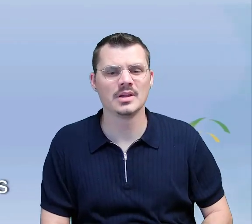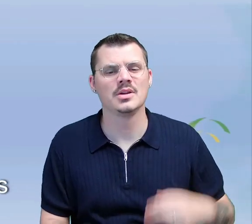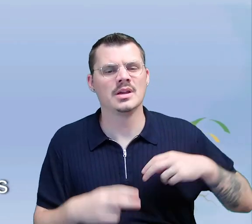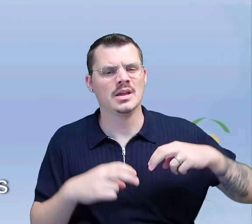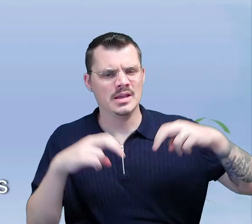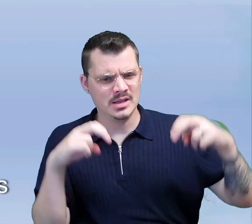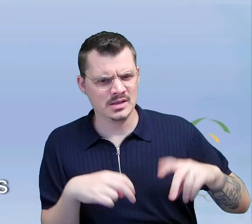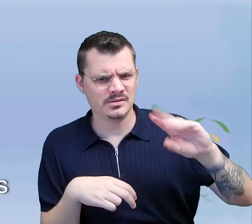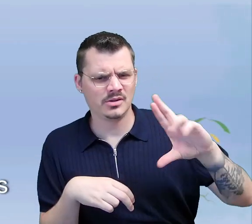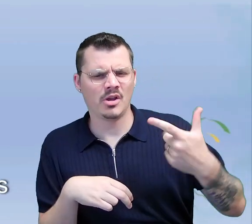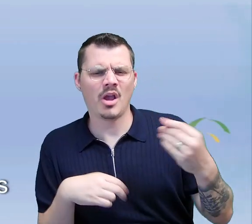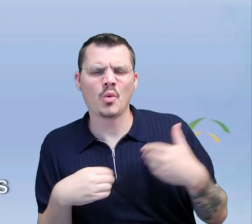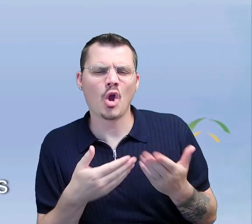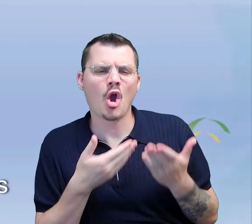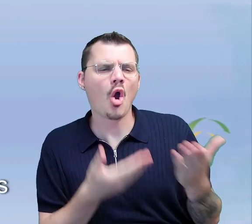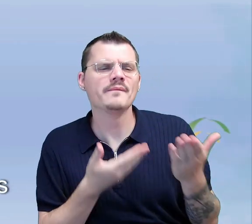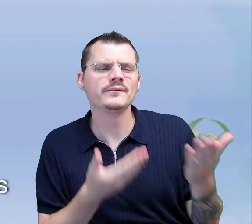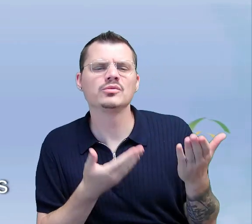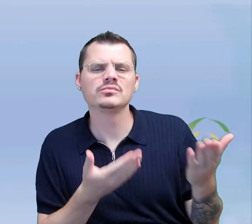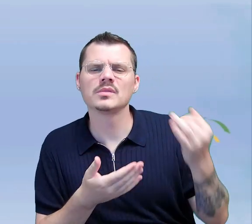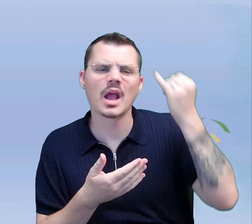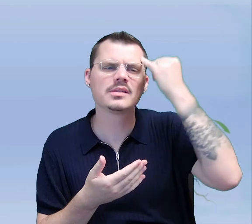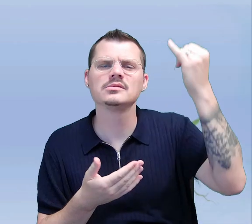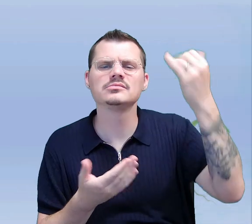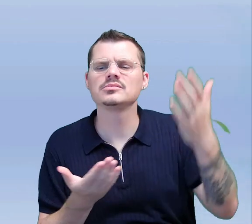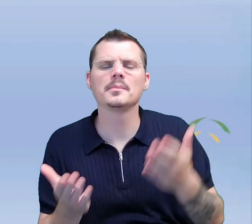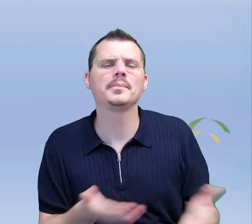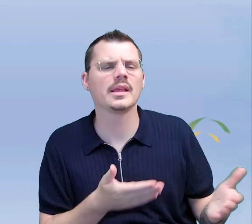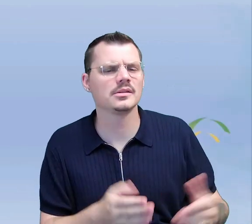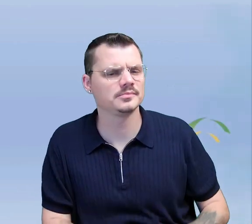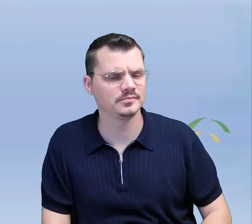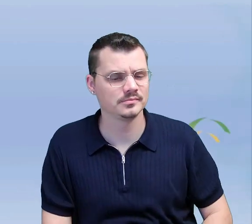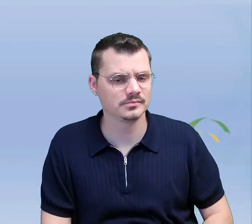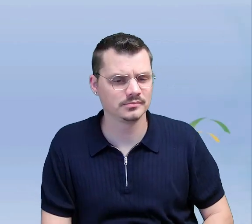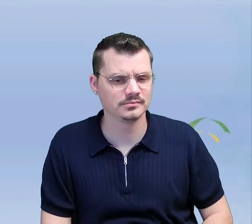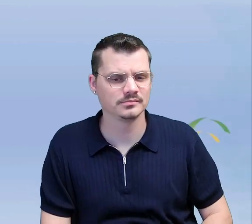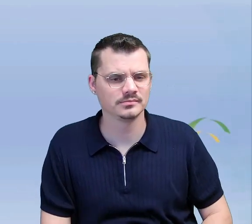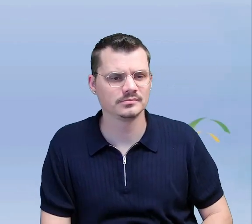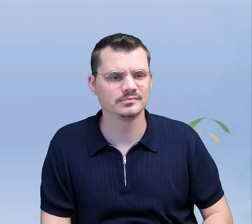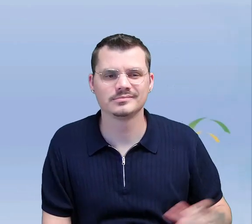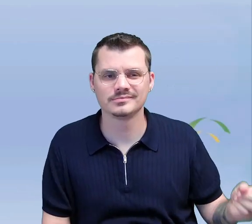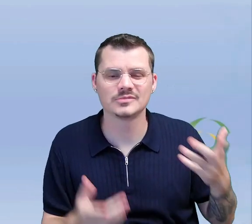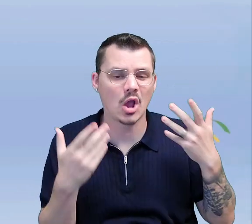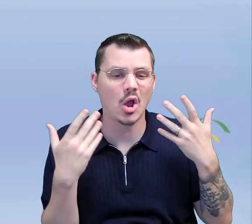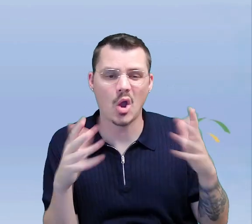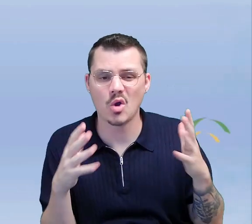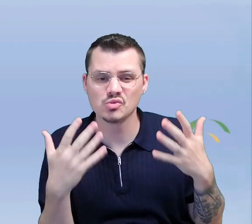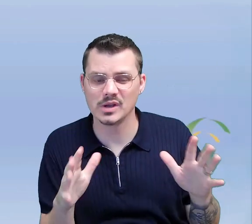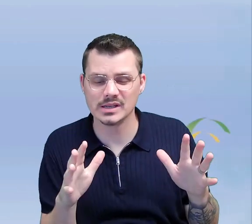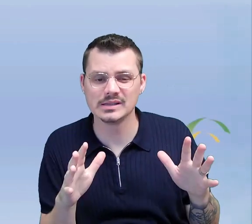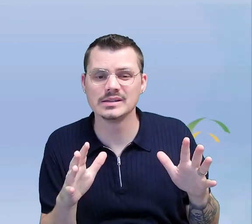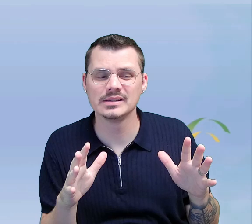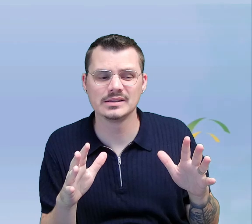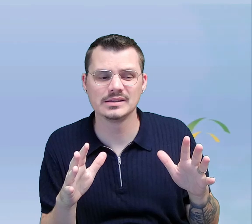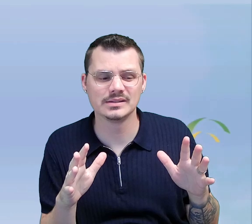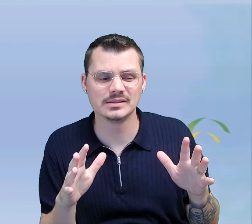Sit down with Doug and offer ideas for a plan. He's